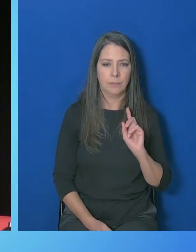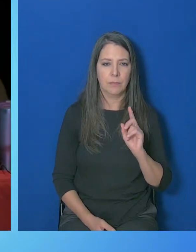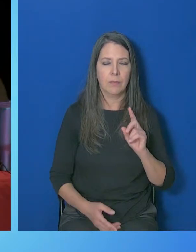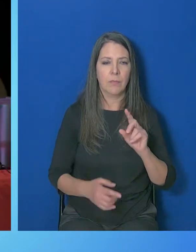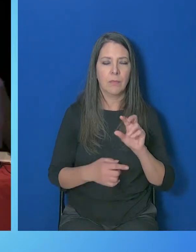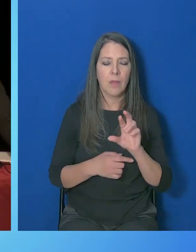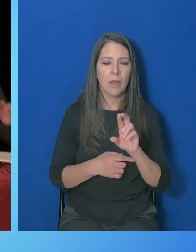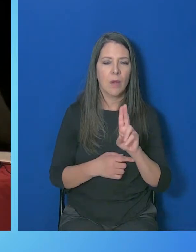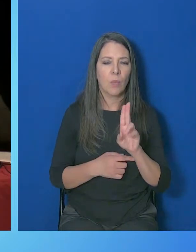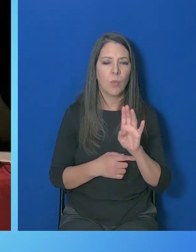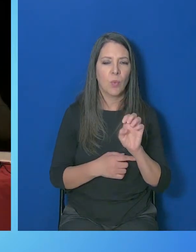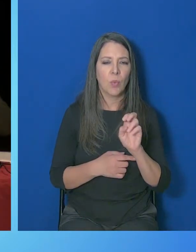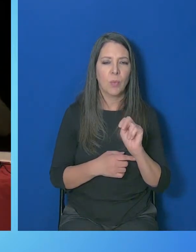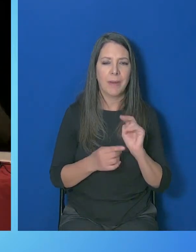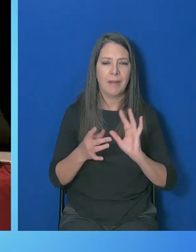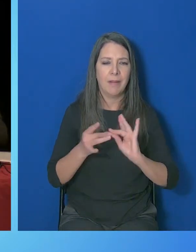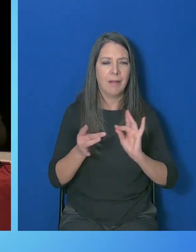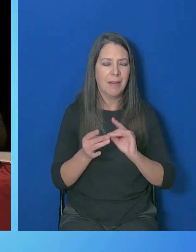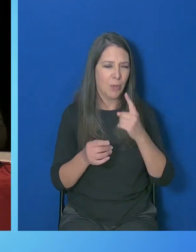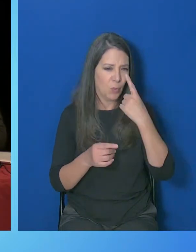do